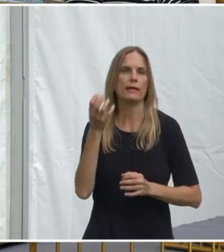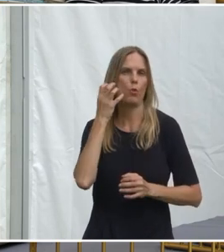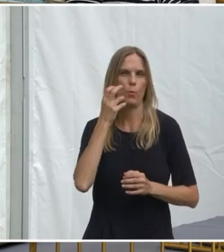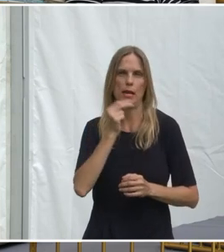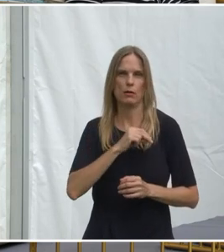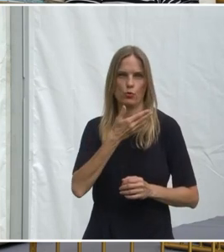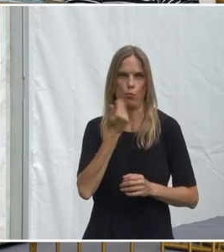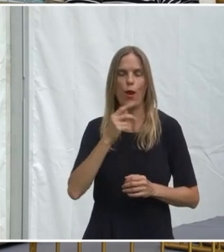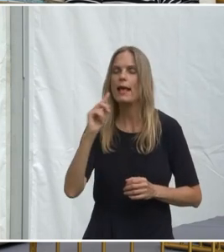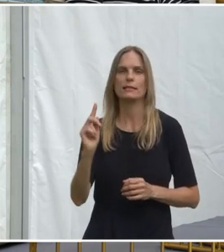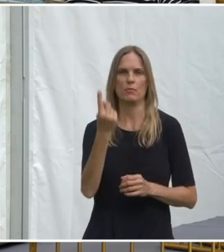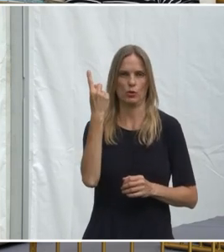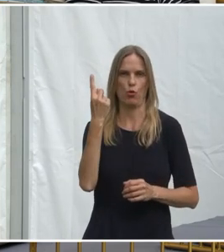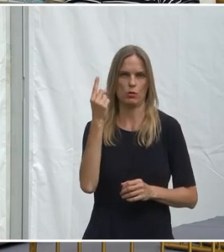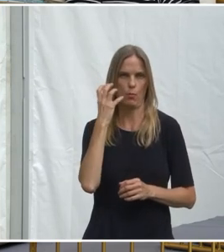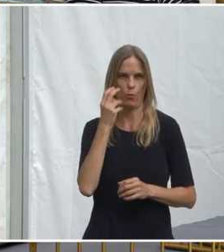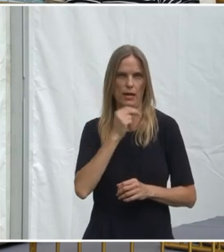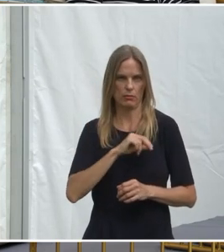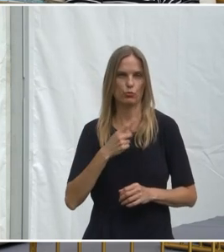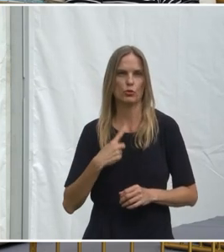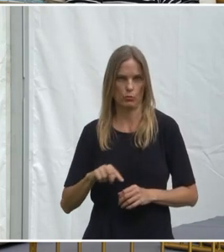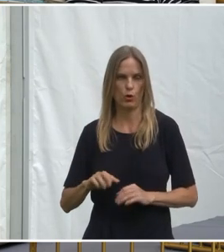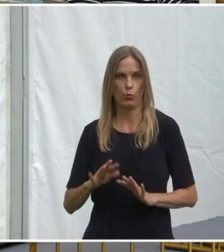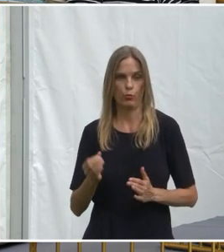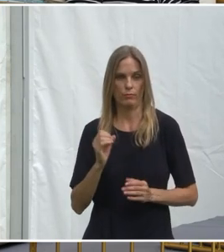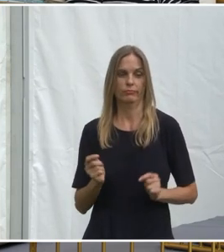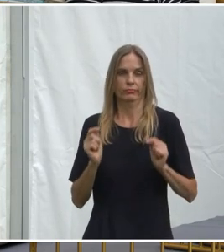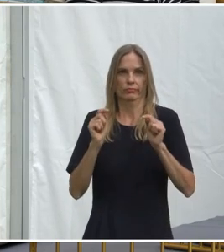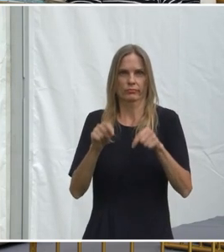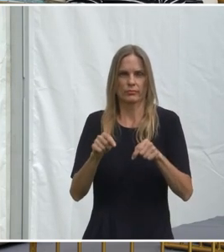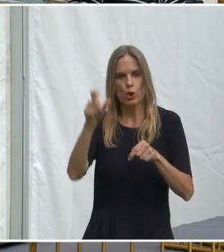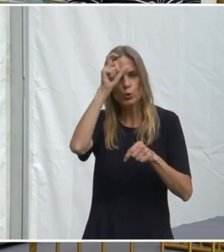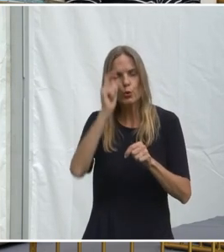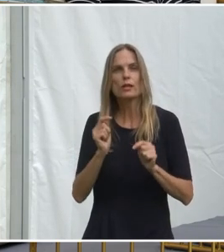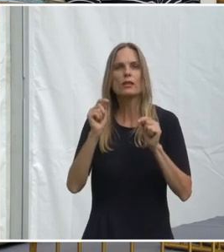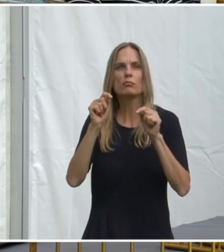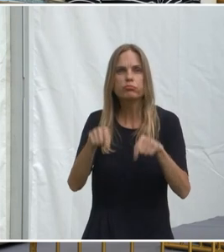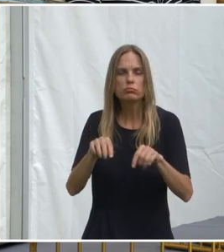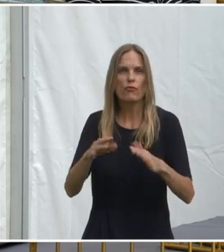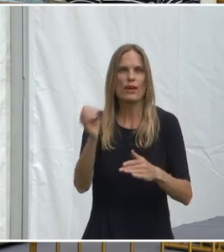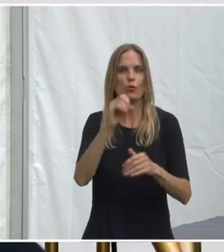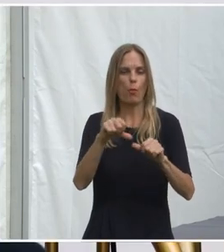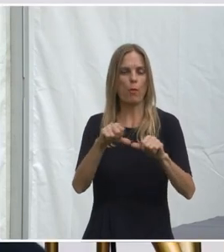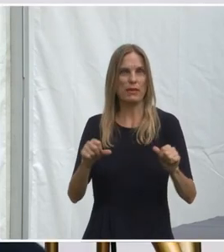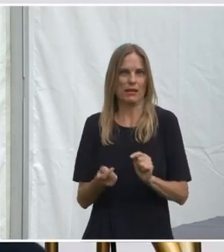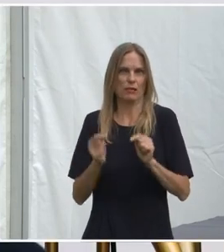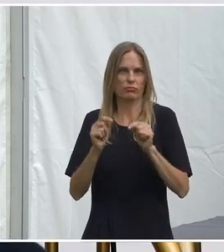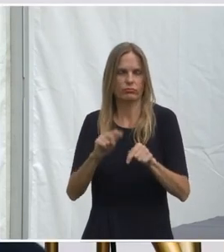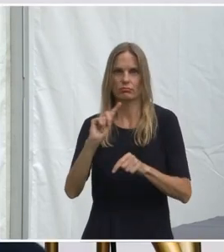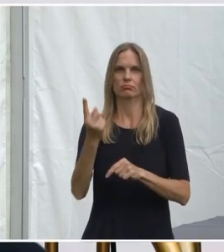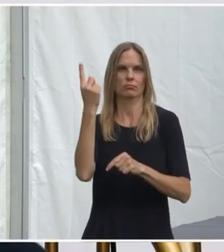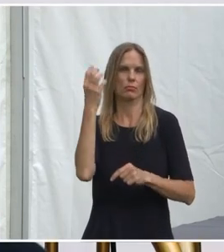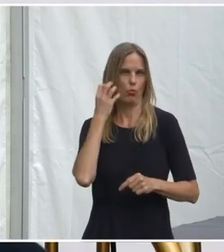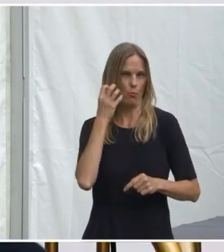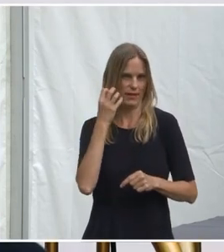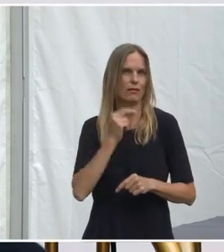were first time using mobile phone when they came to the, you know, Turkey or border of Europe, and suddenly everyone